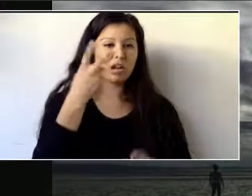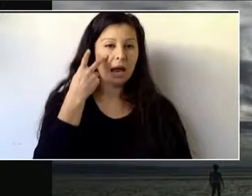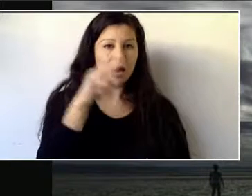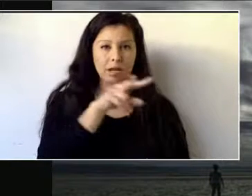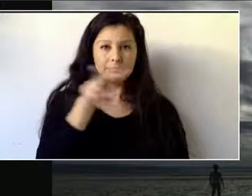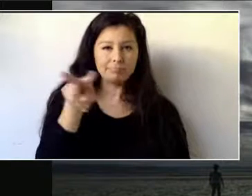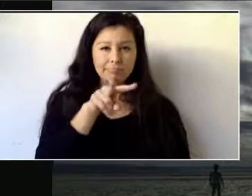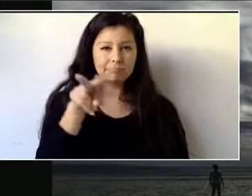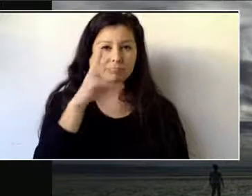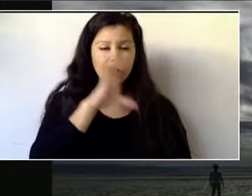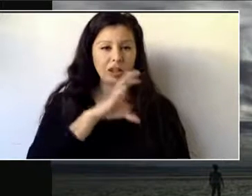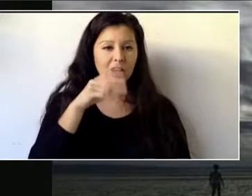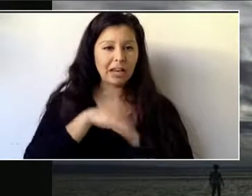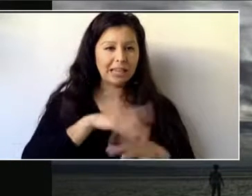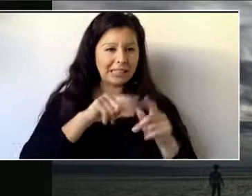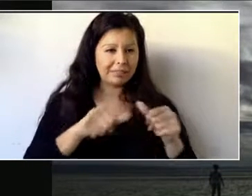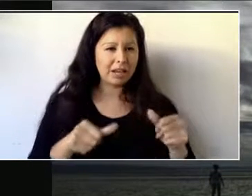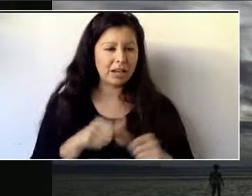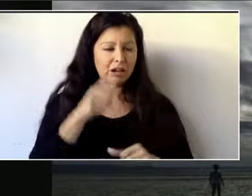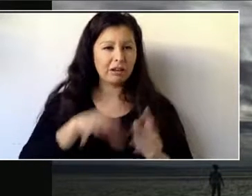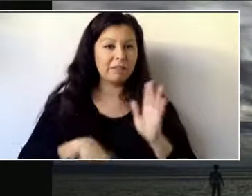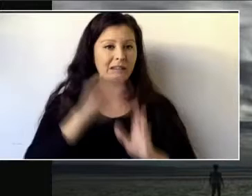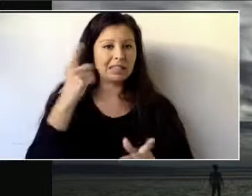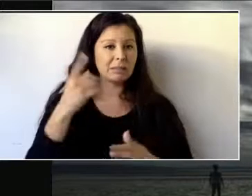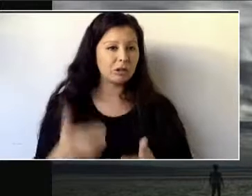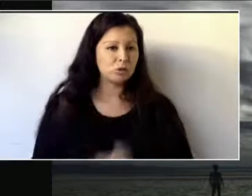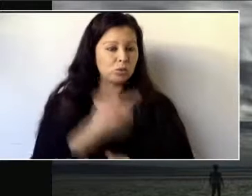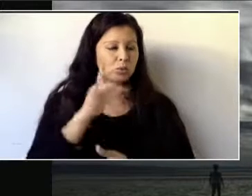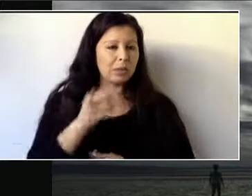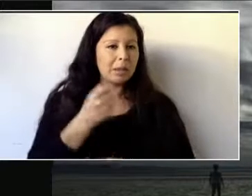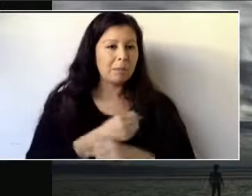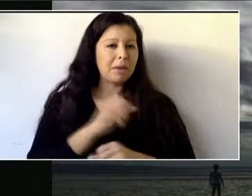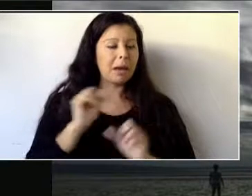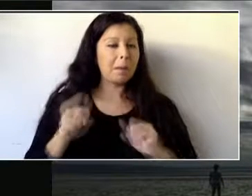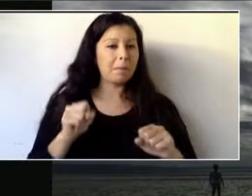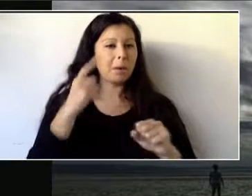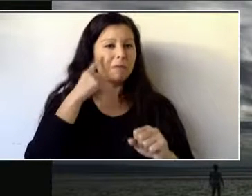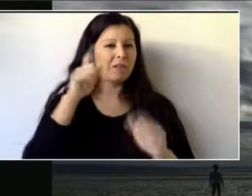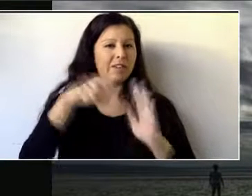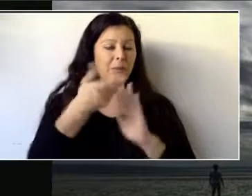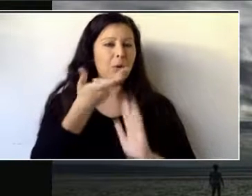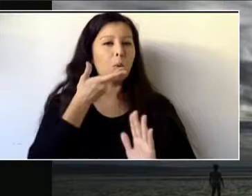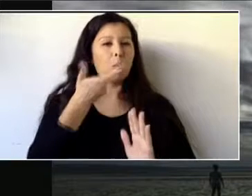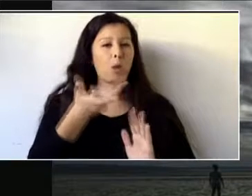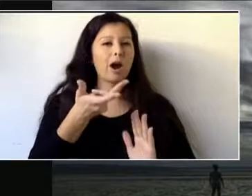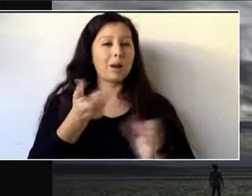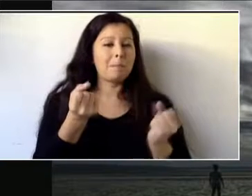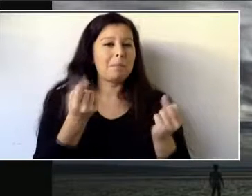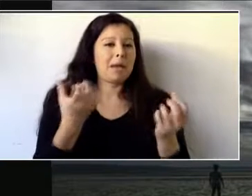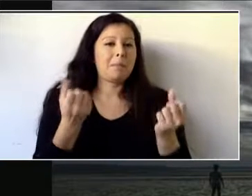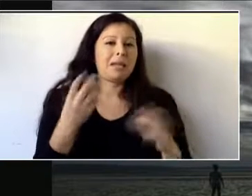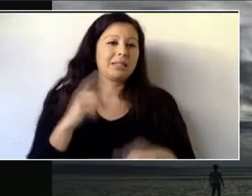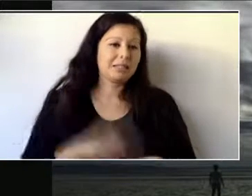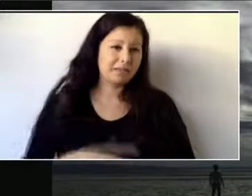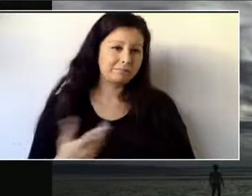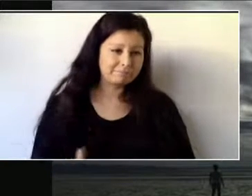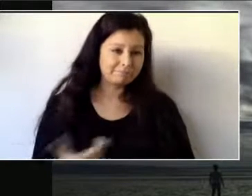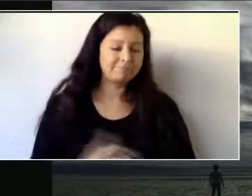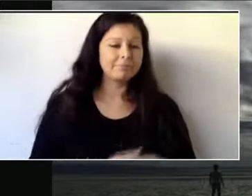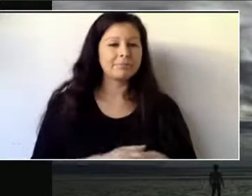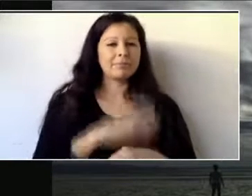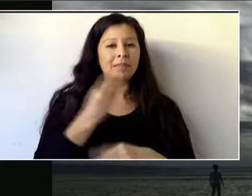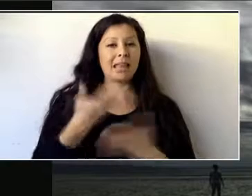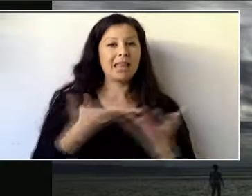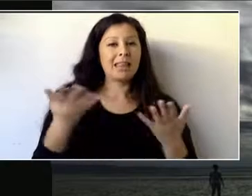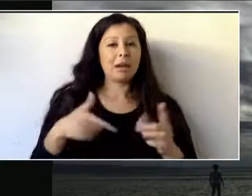movement looking at different areas, you discover something new. So that makes it possible for the film to be watched many times. And the